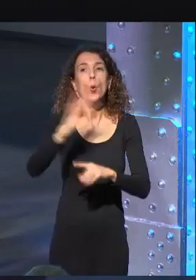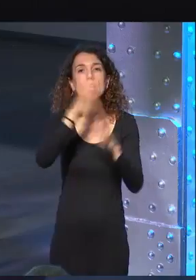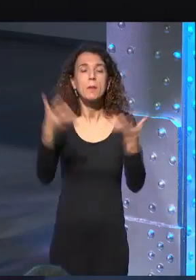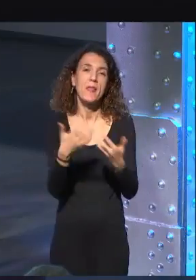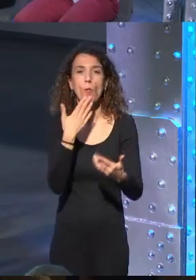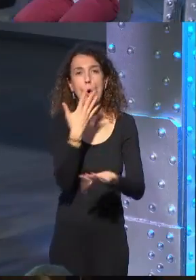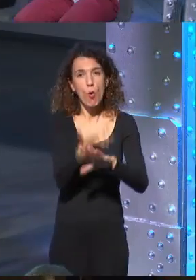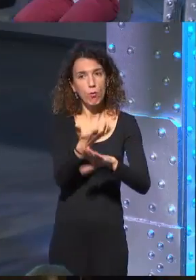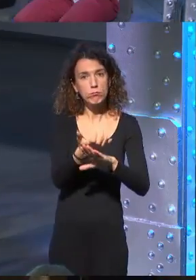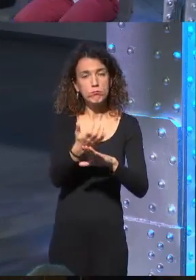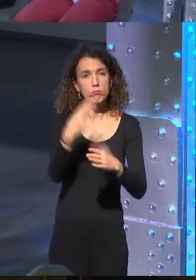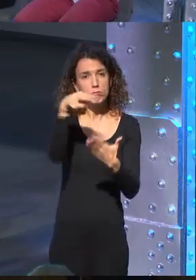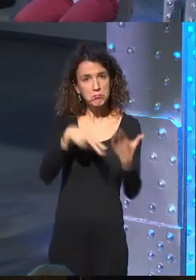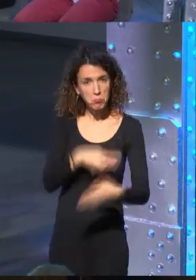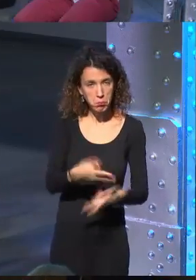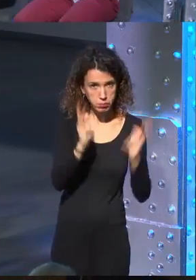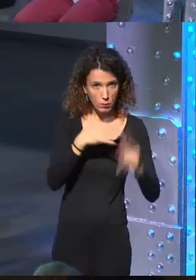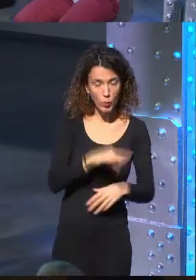This morning, a teacher said that they